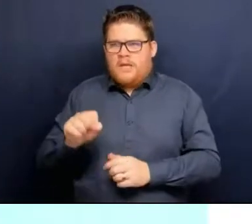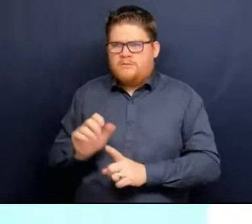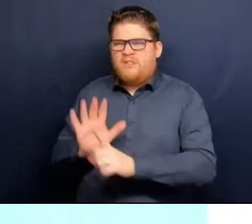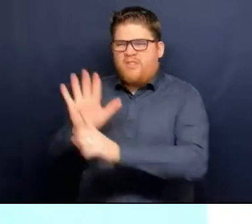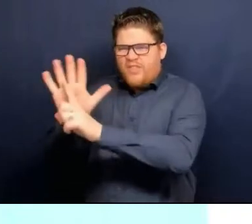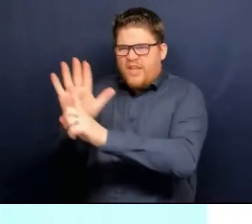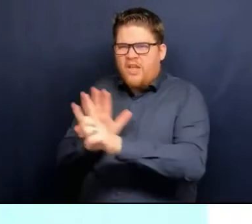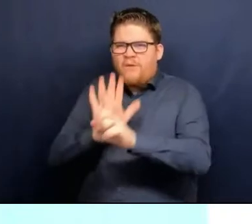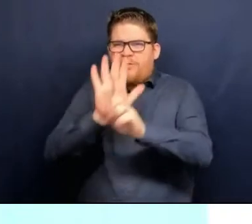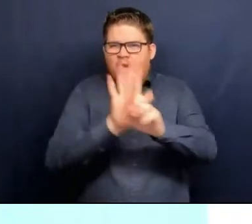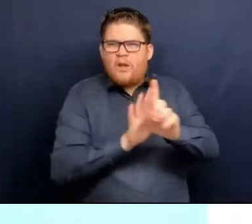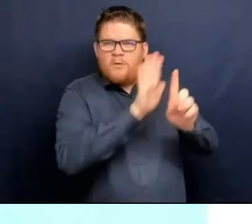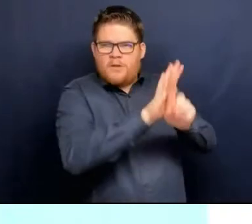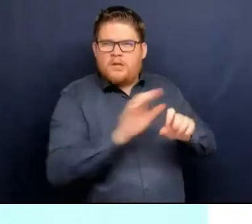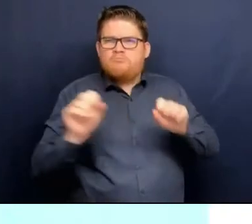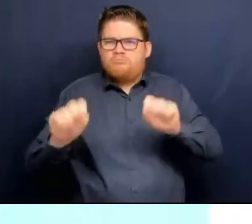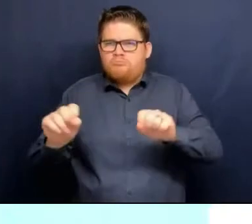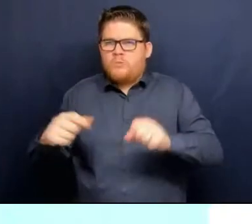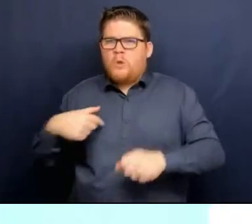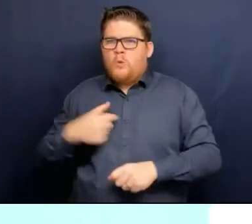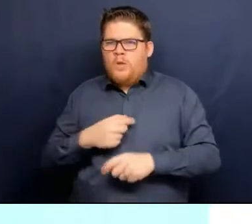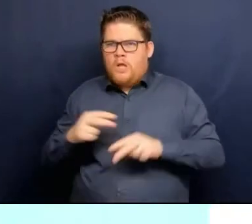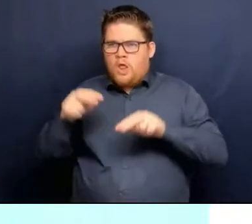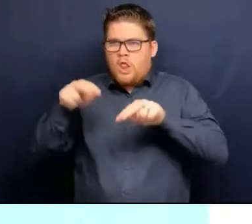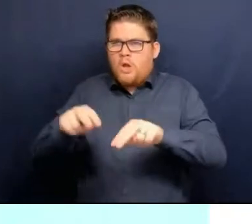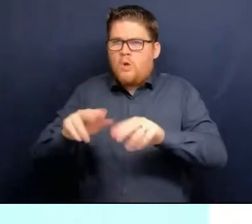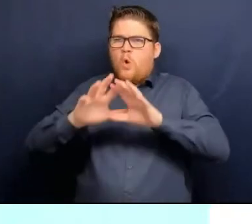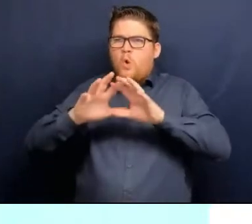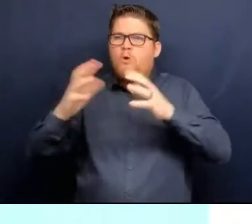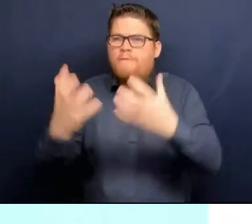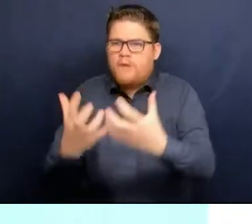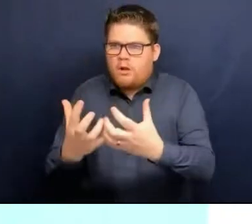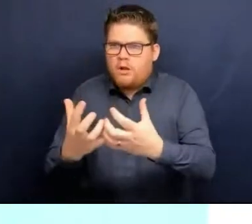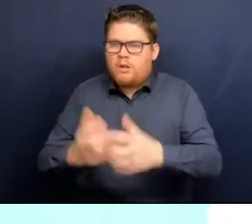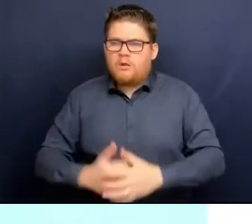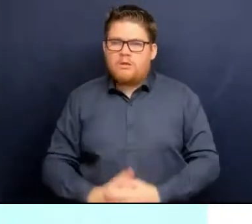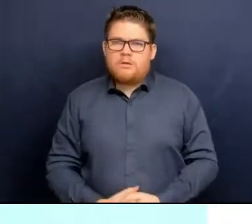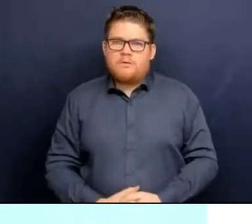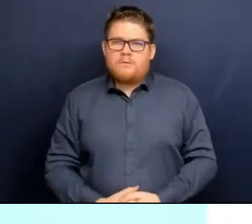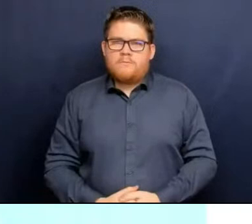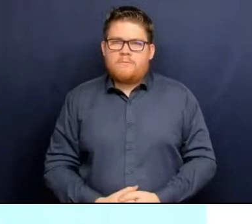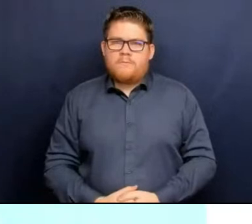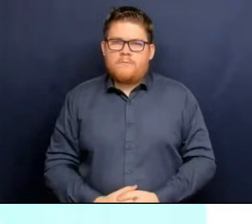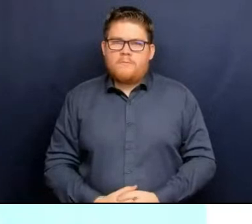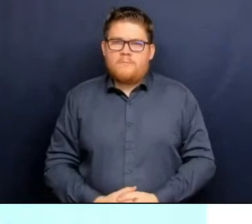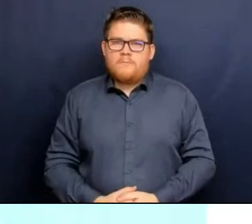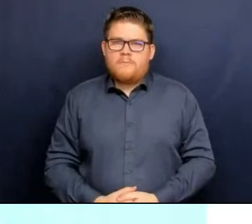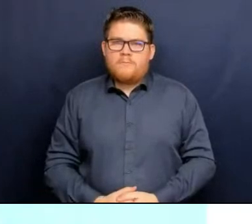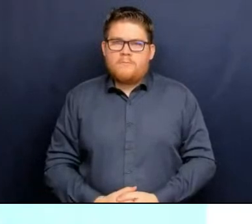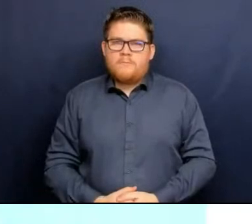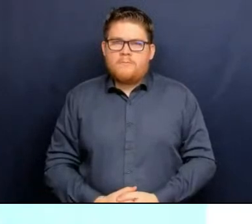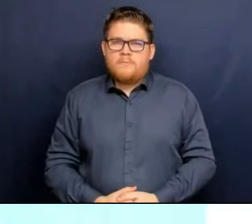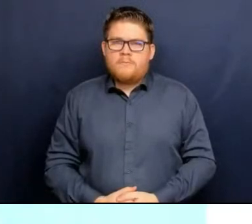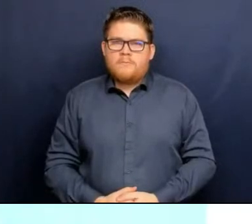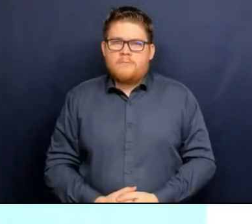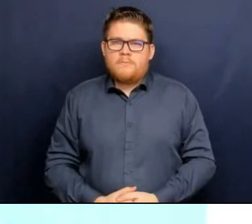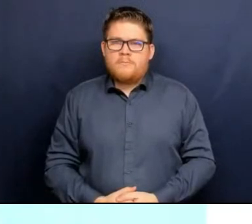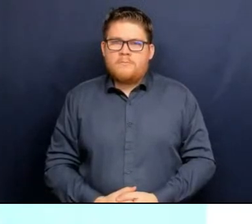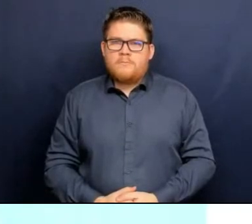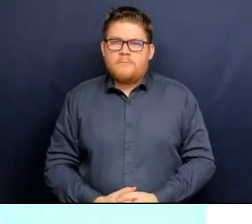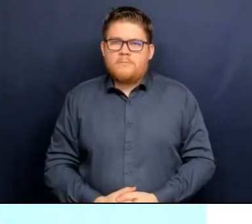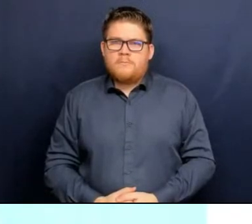wanted to also state that in order to see success in the implementation of these